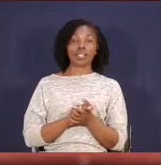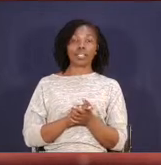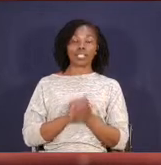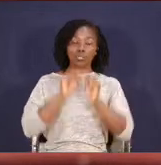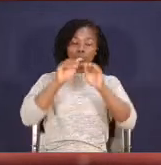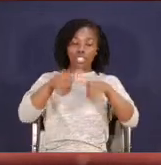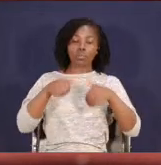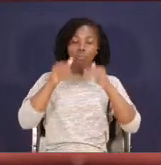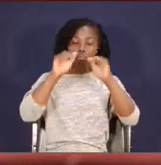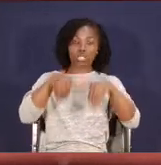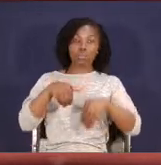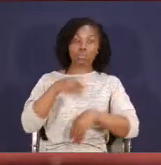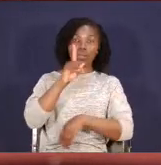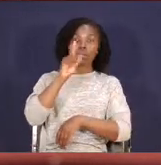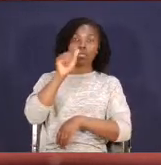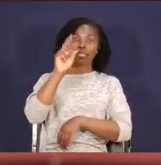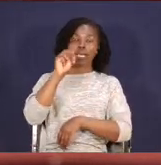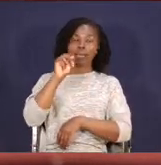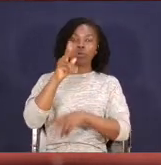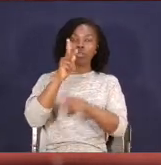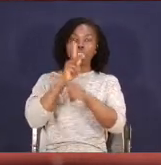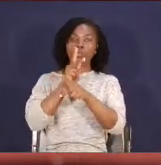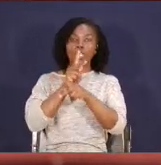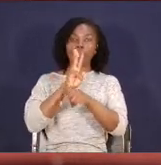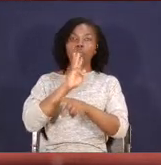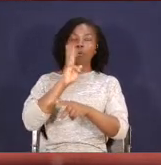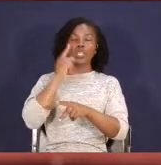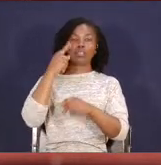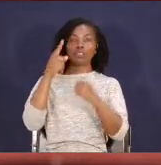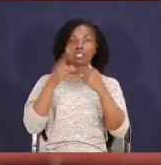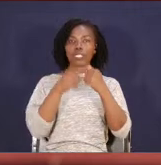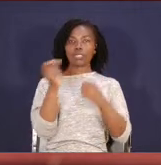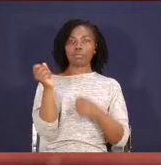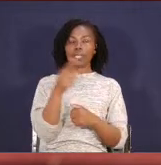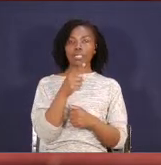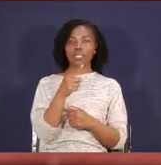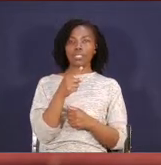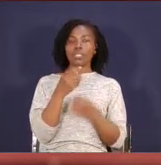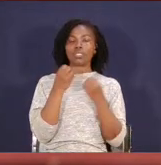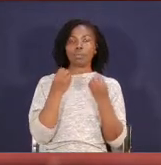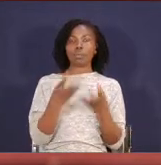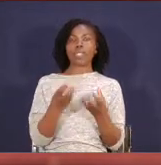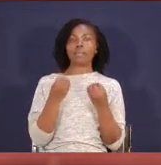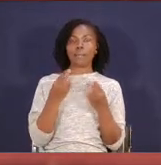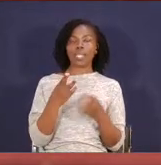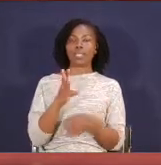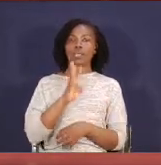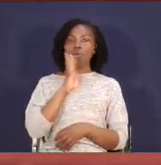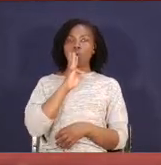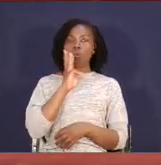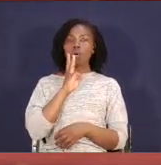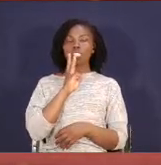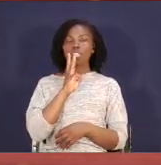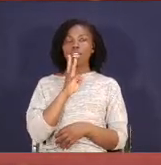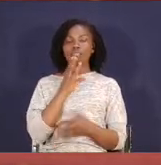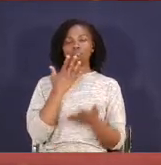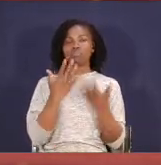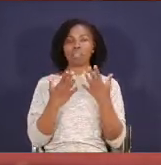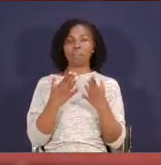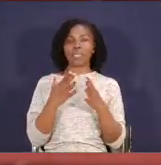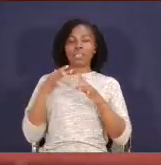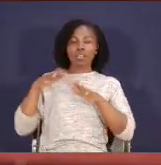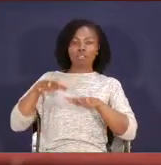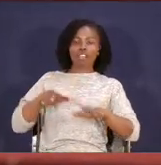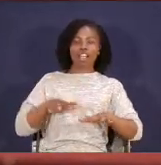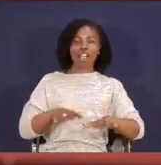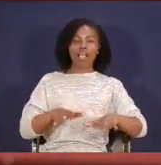carry water for 6 months. Because we get this much water, it carries away our soil, kills people, does